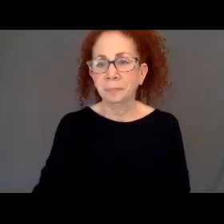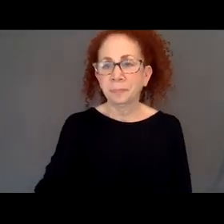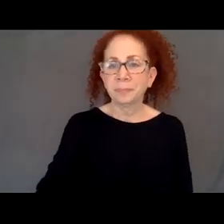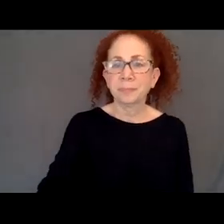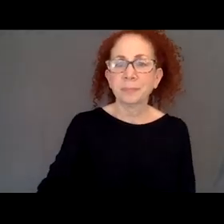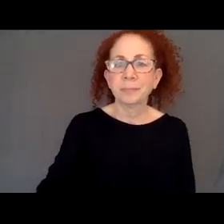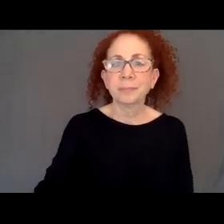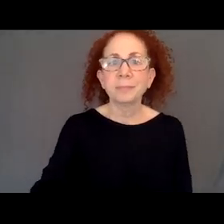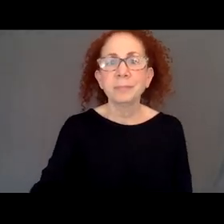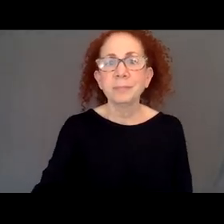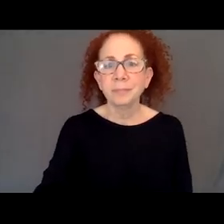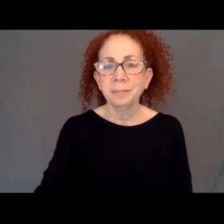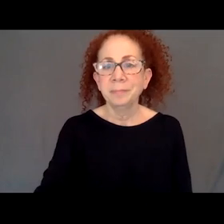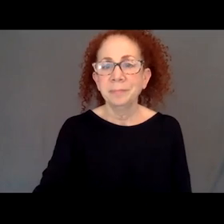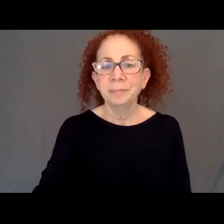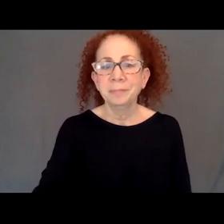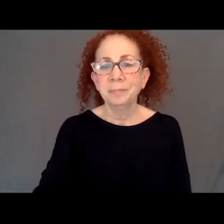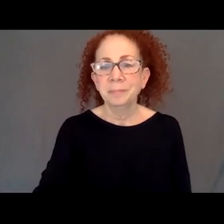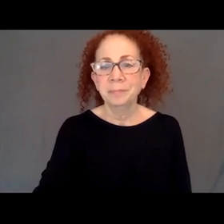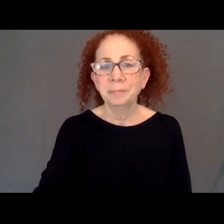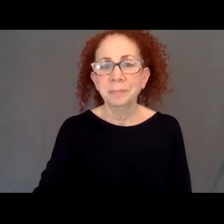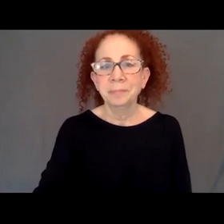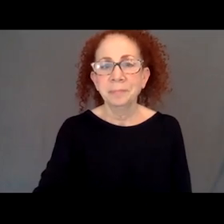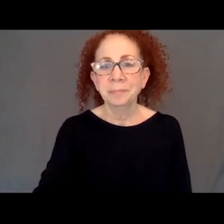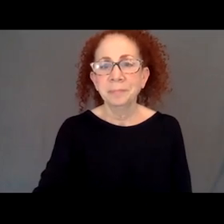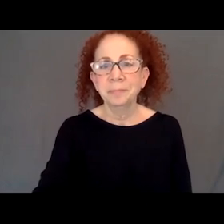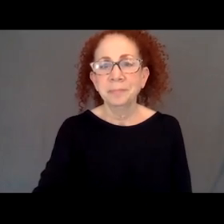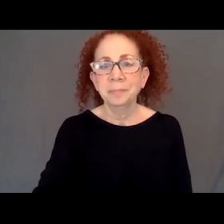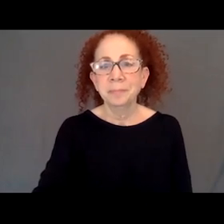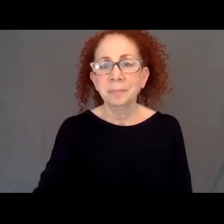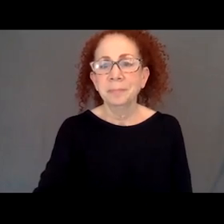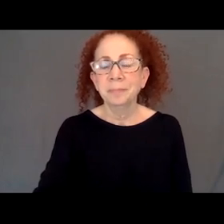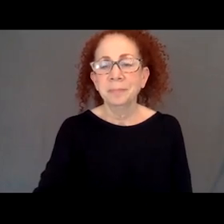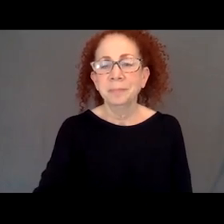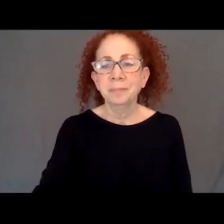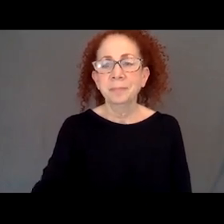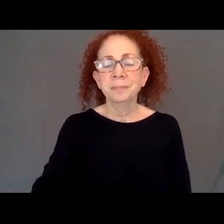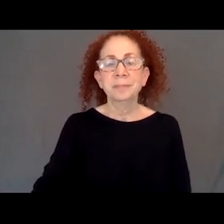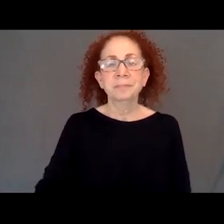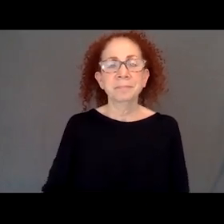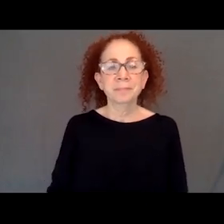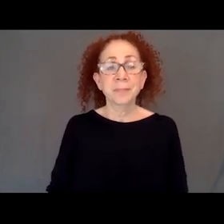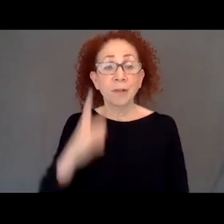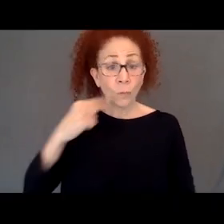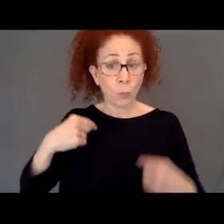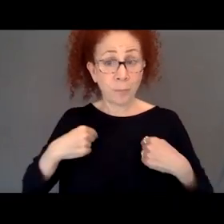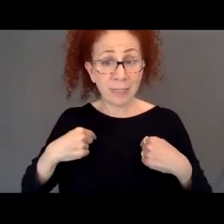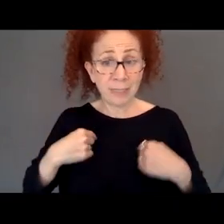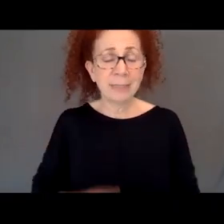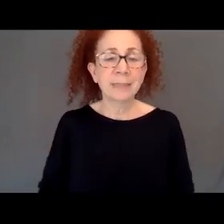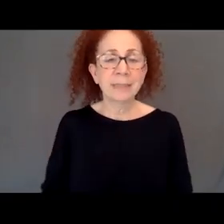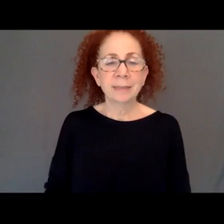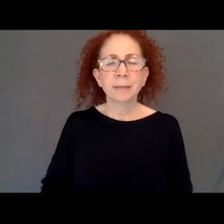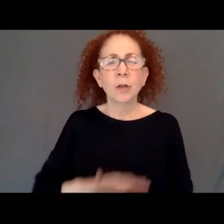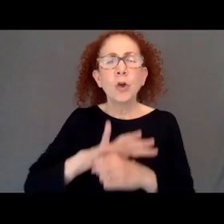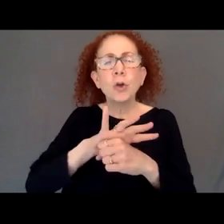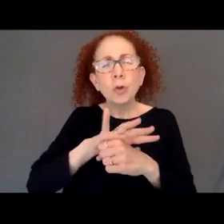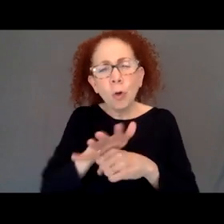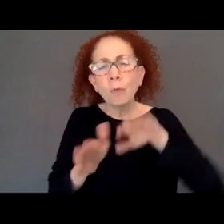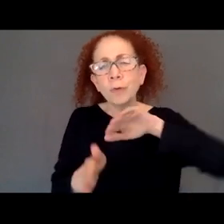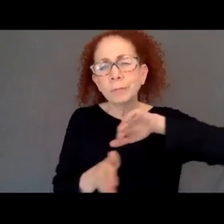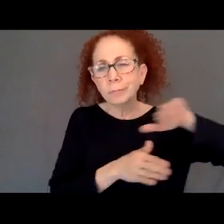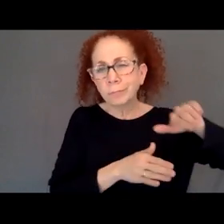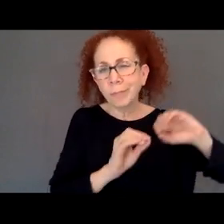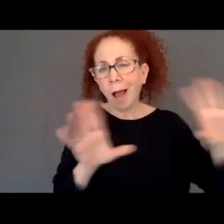Yeah, for me personally, I think there, aside from COVID, obviously, kind of putting everything